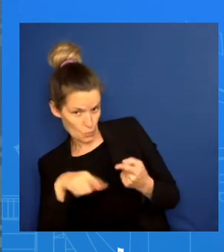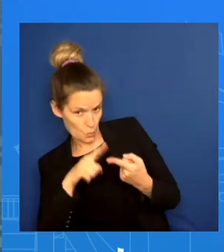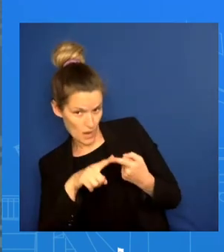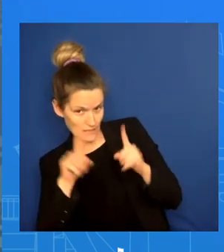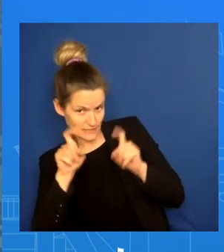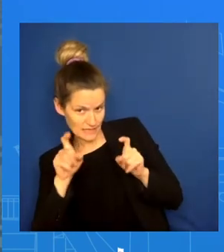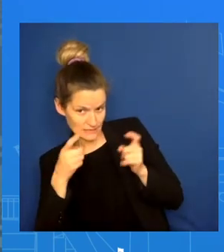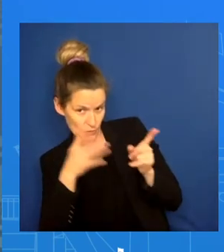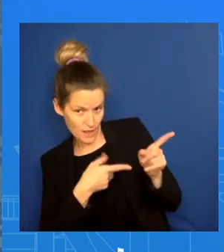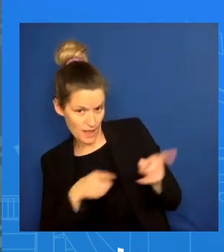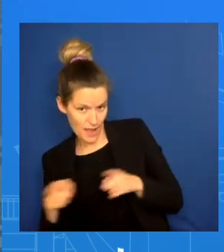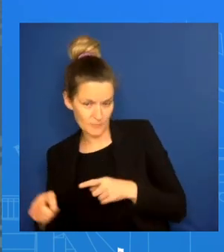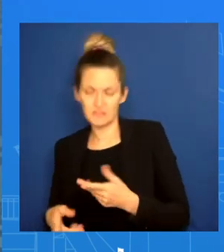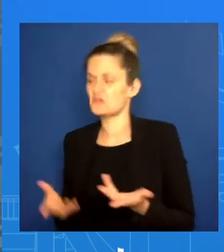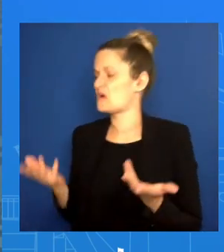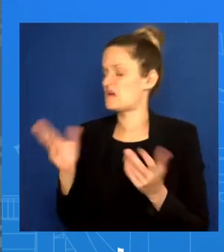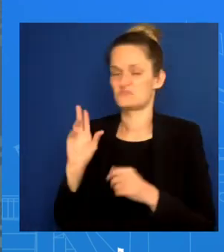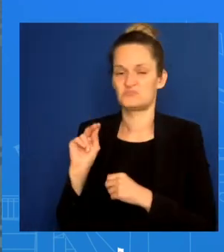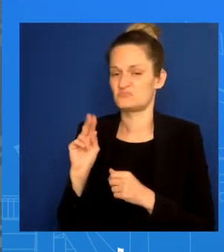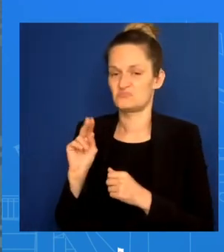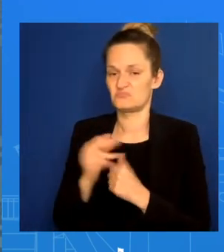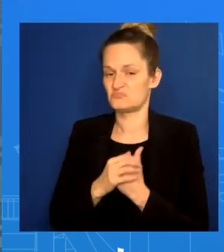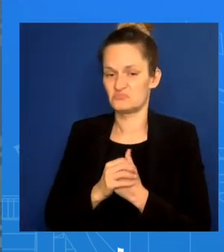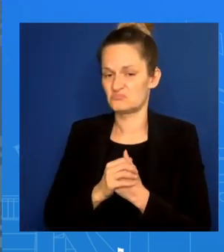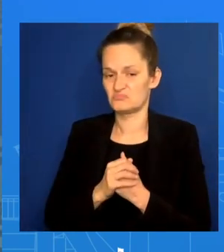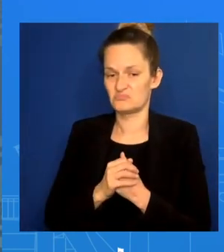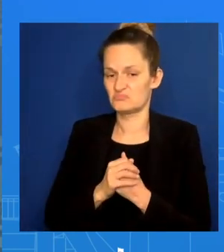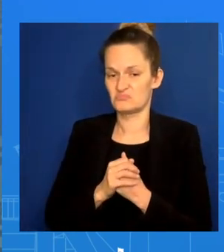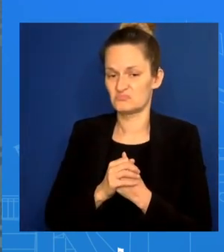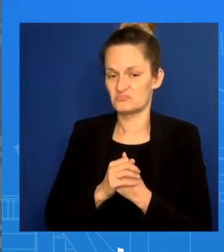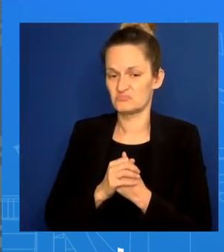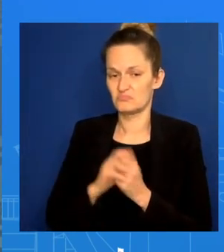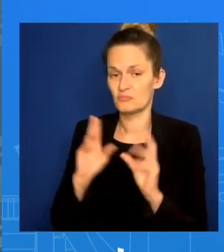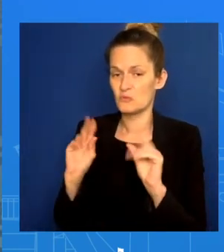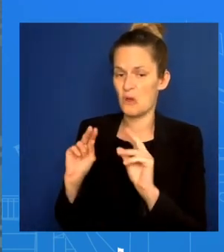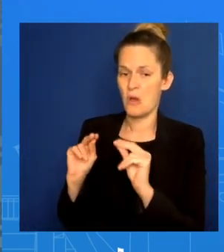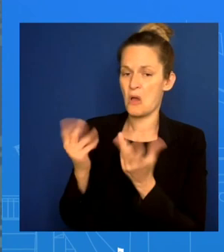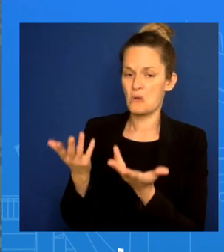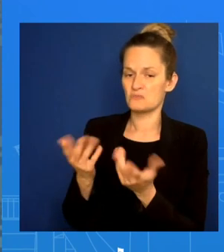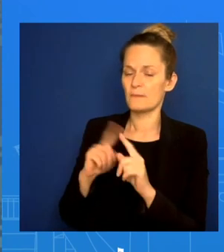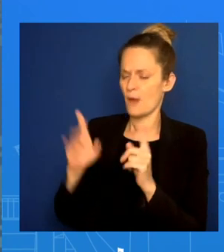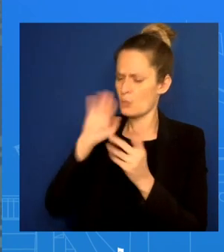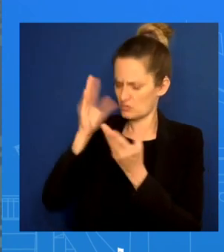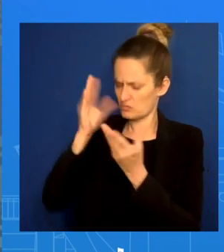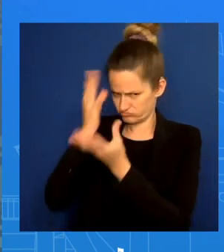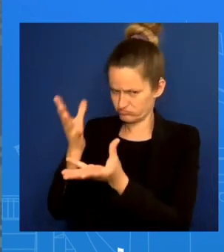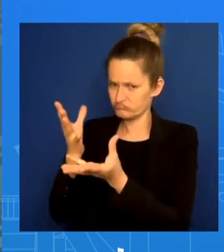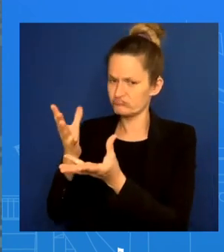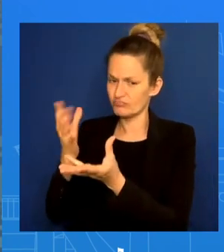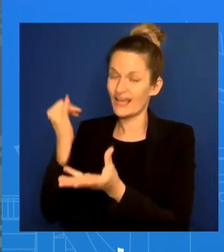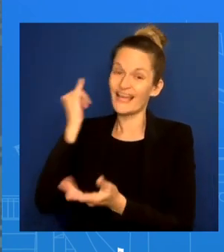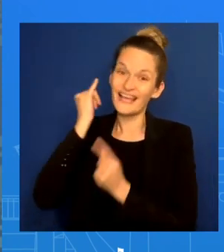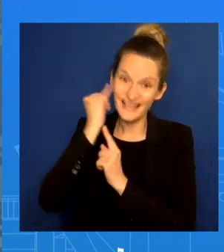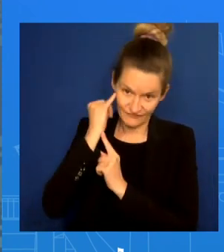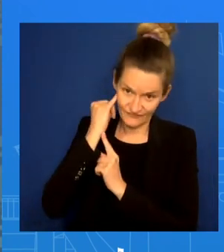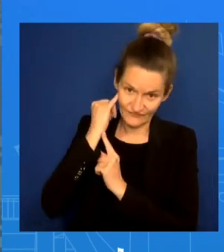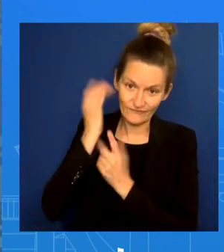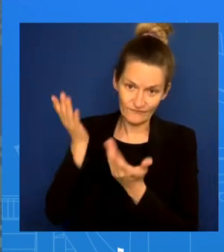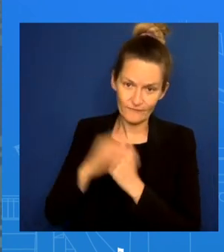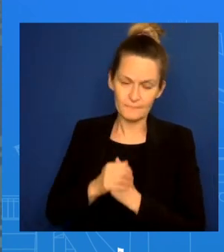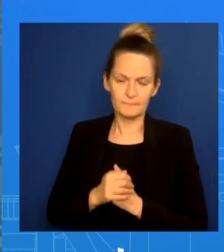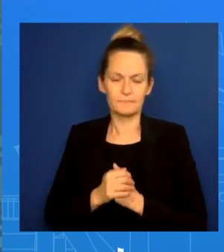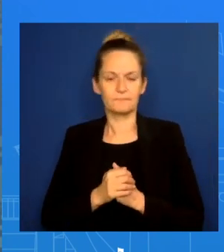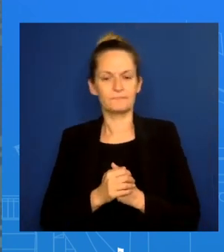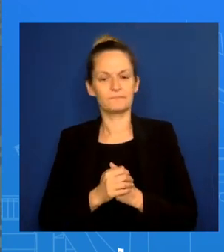will promise to be transparent and share when he, if he were to, if anything were to change. Again, small percentage of